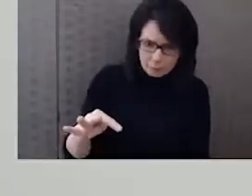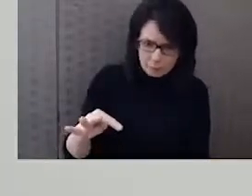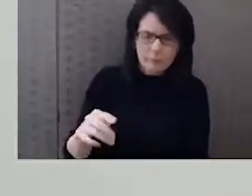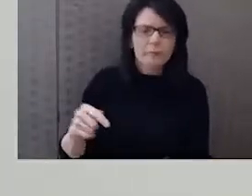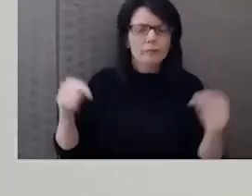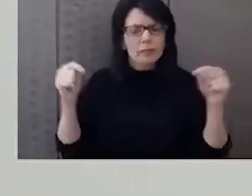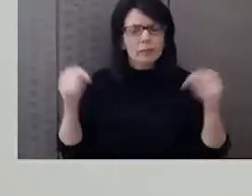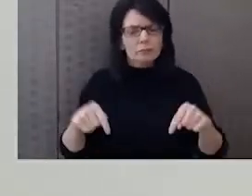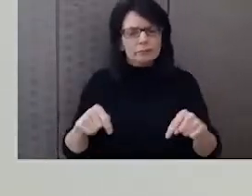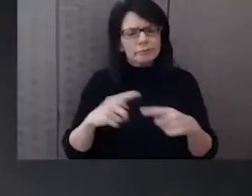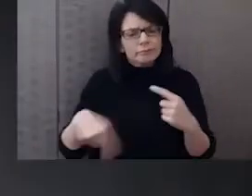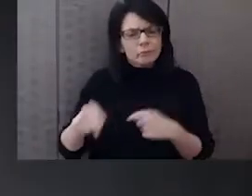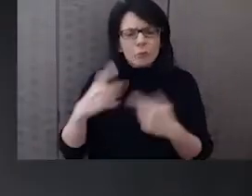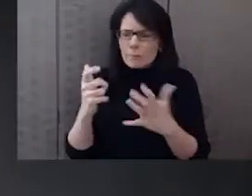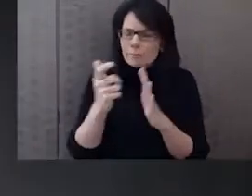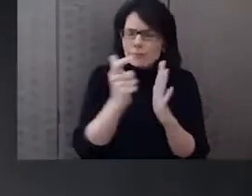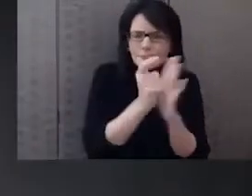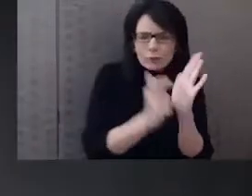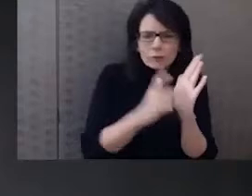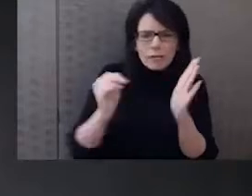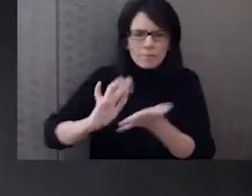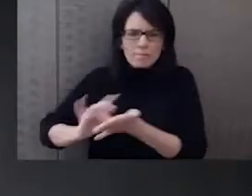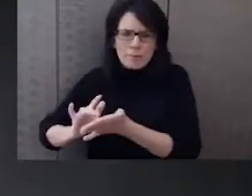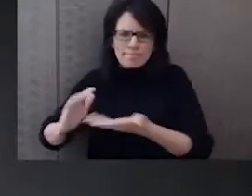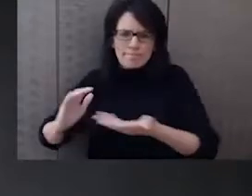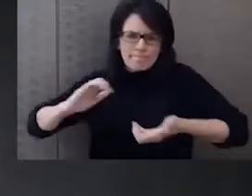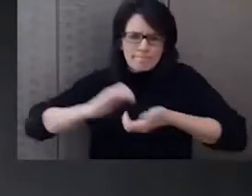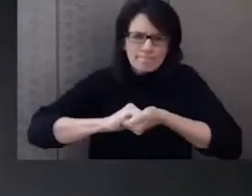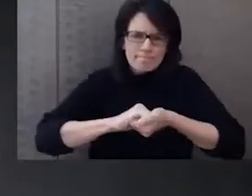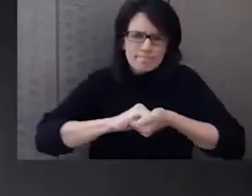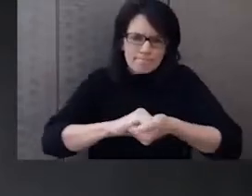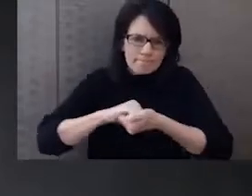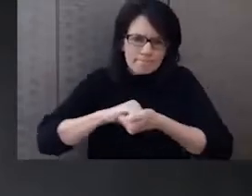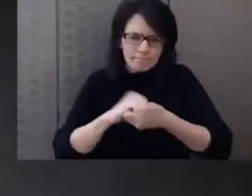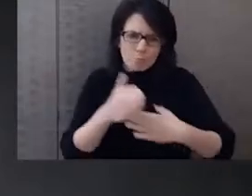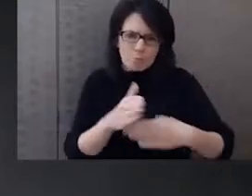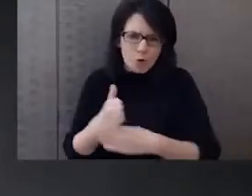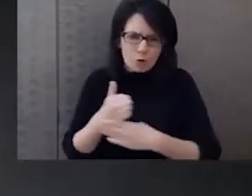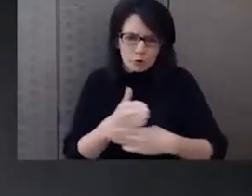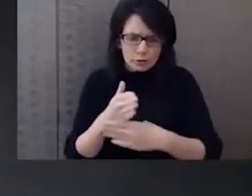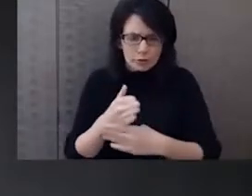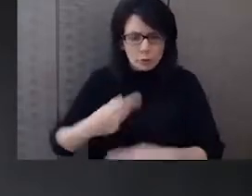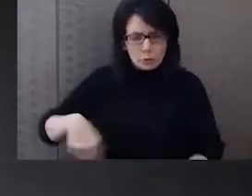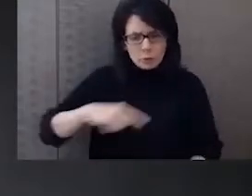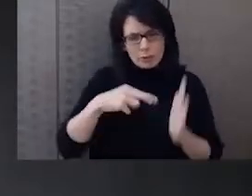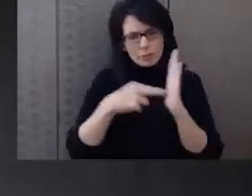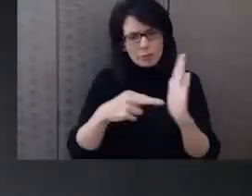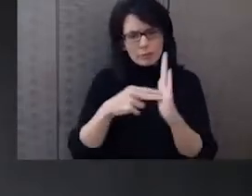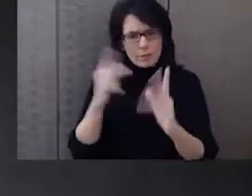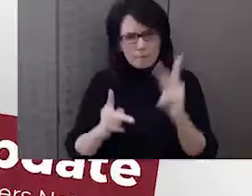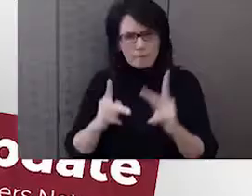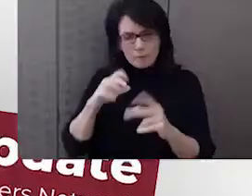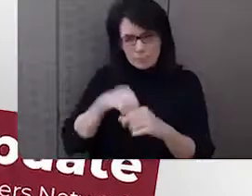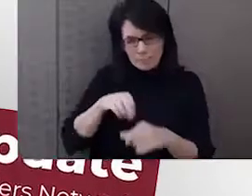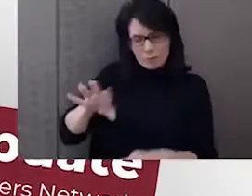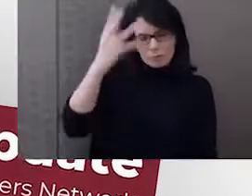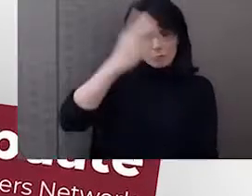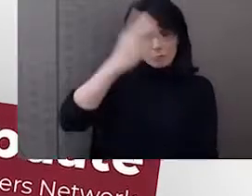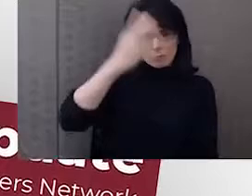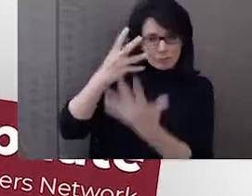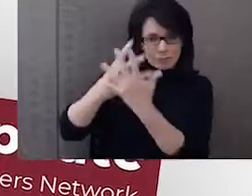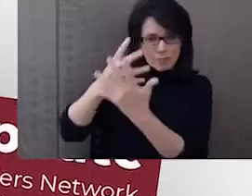that's meant to bring community members and legal advocates who are representing people in immigration jails to